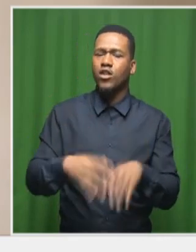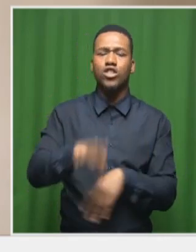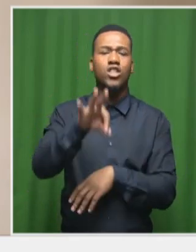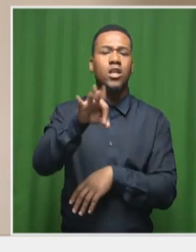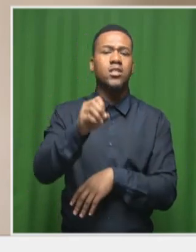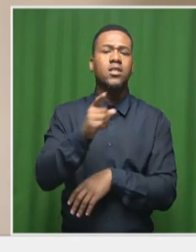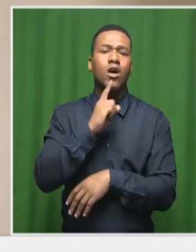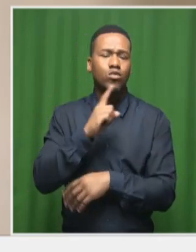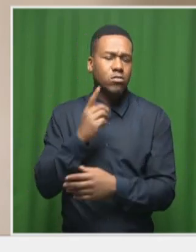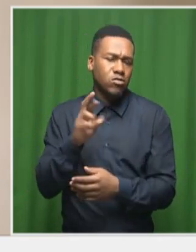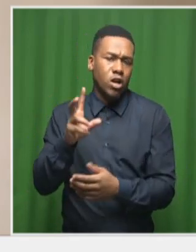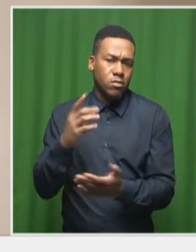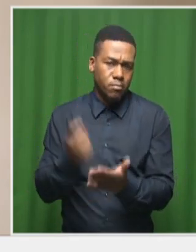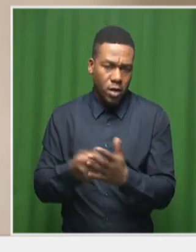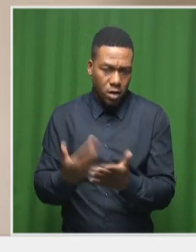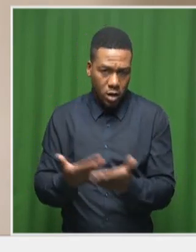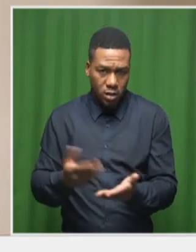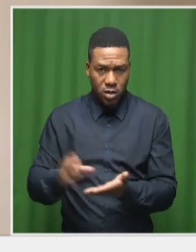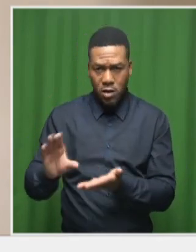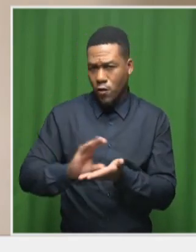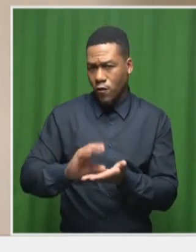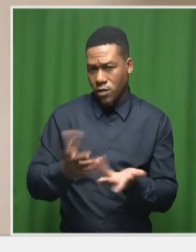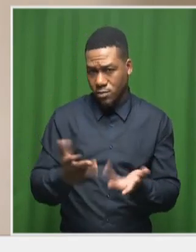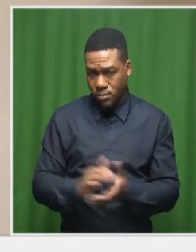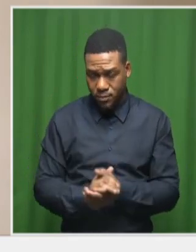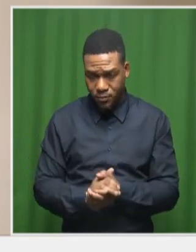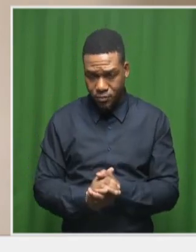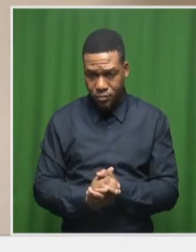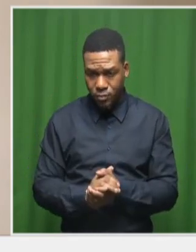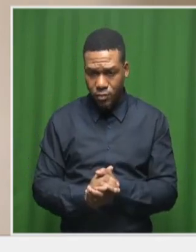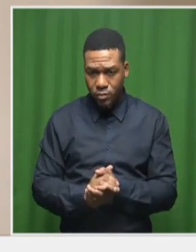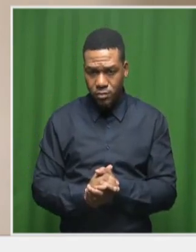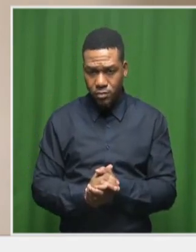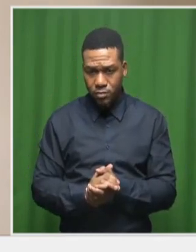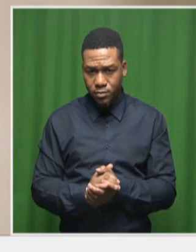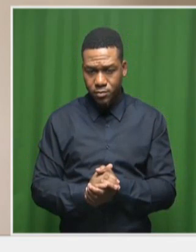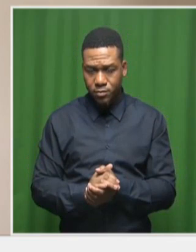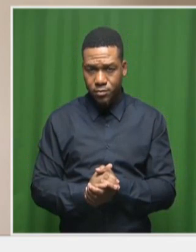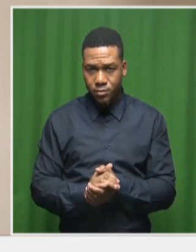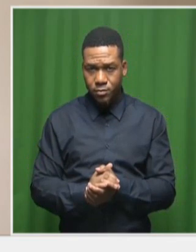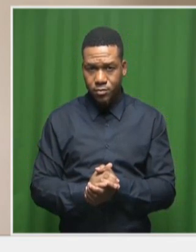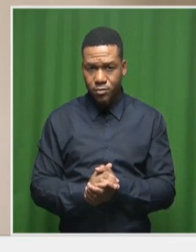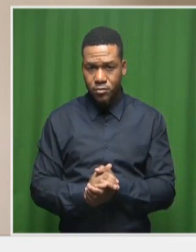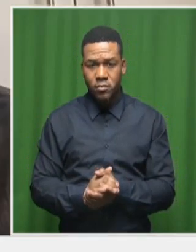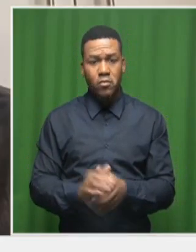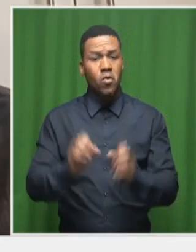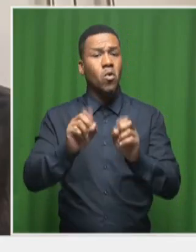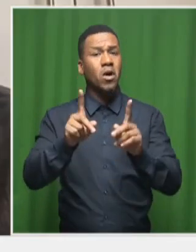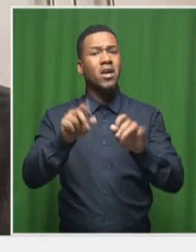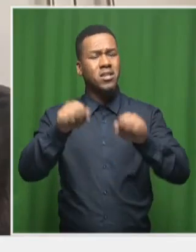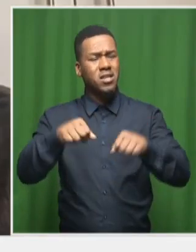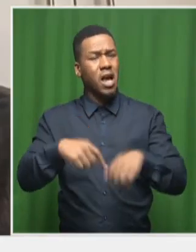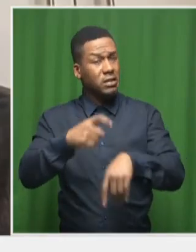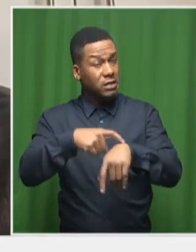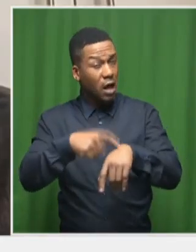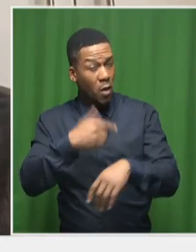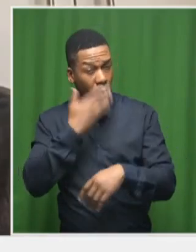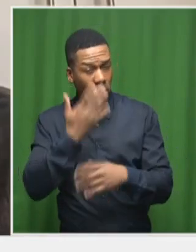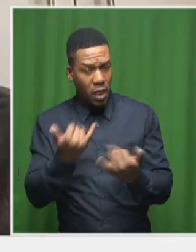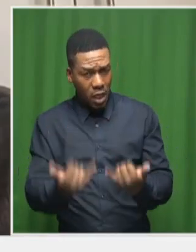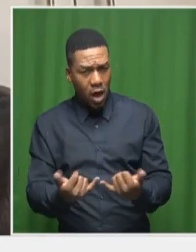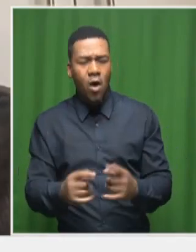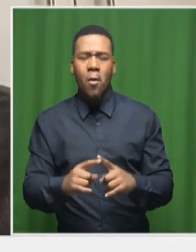Rand investment into the autogas technology. We are out of time, Kyle, but I just want